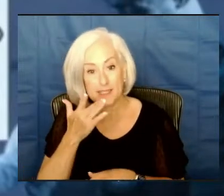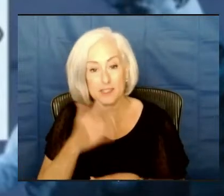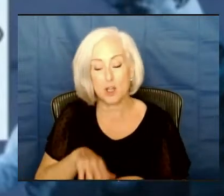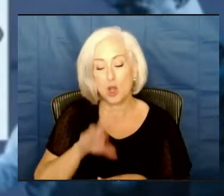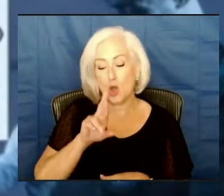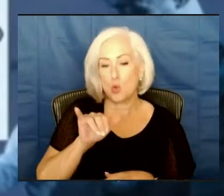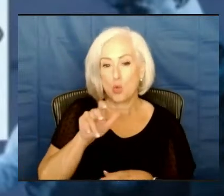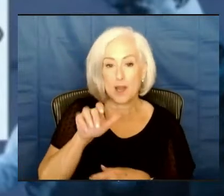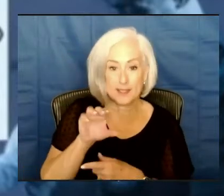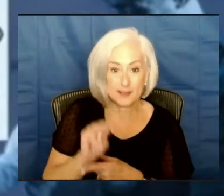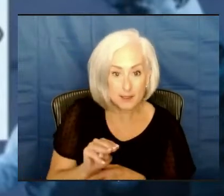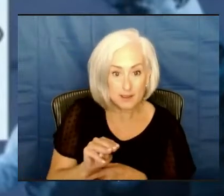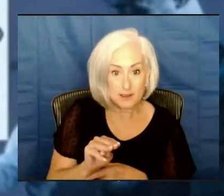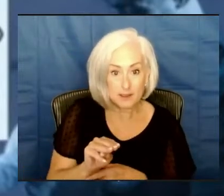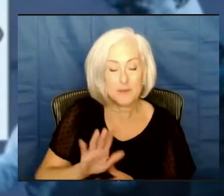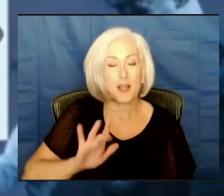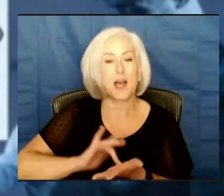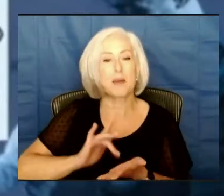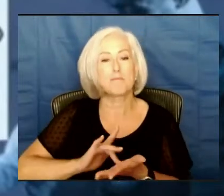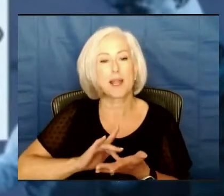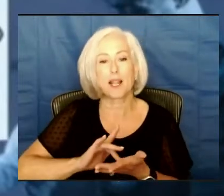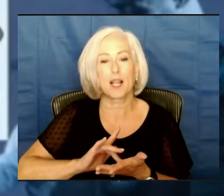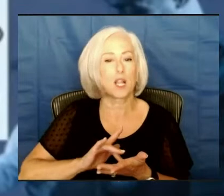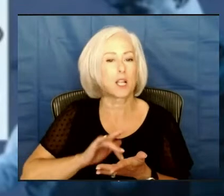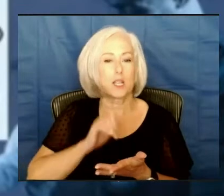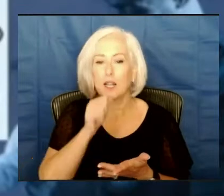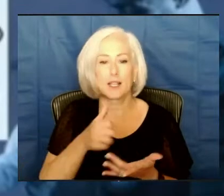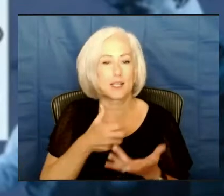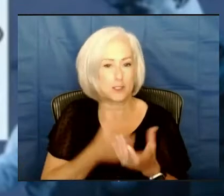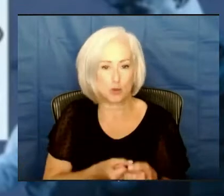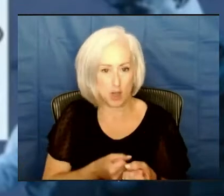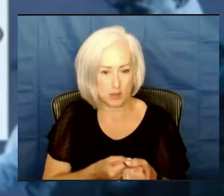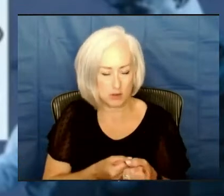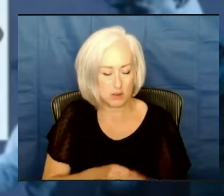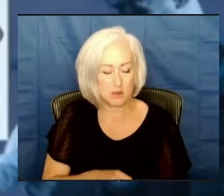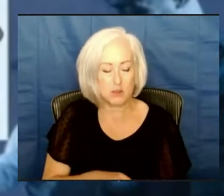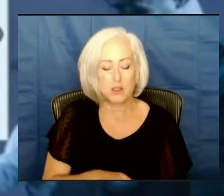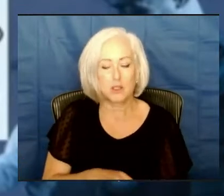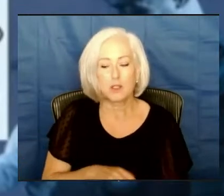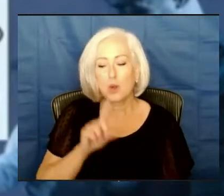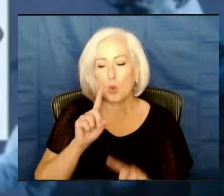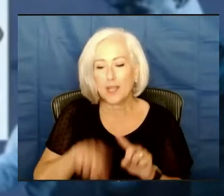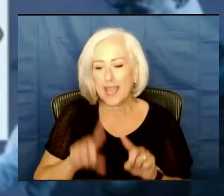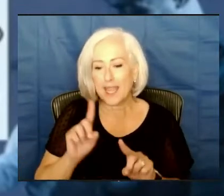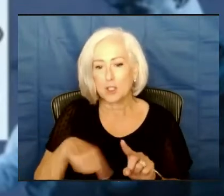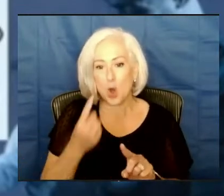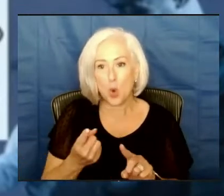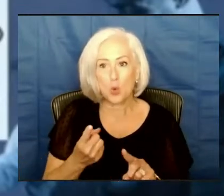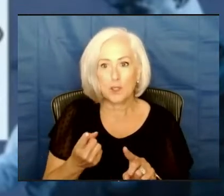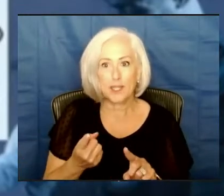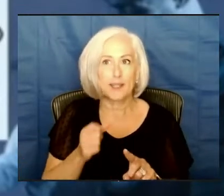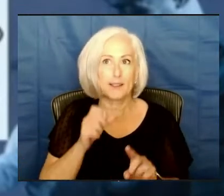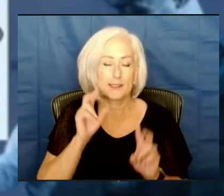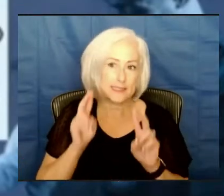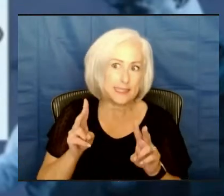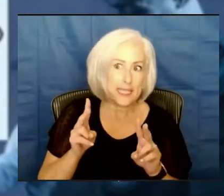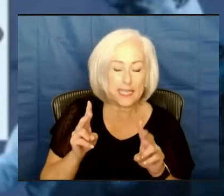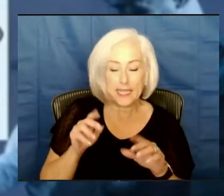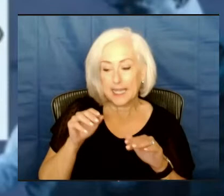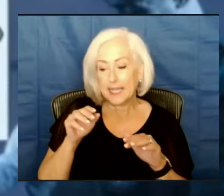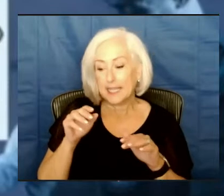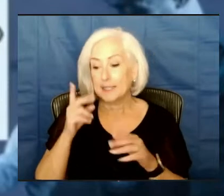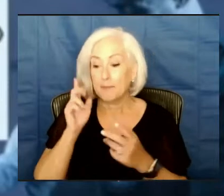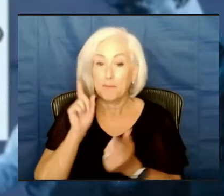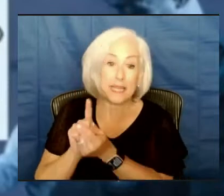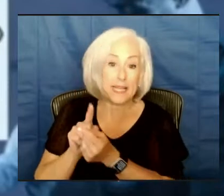we can't just look at access as having the ability to get to a doctor, right? Having health insurance, and then if you have